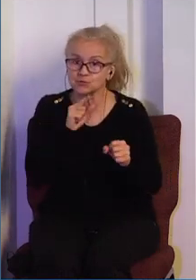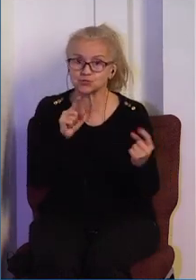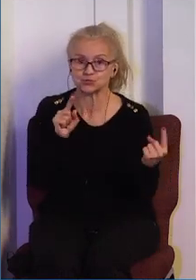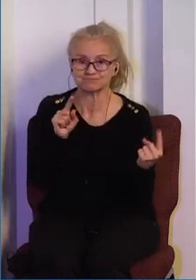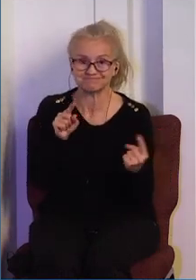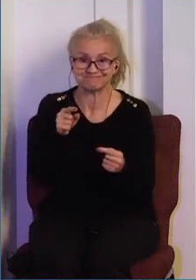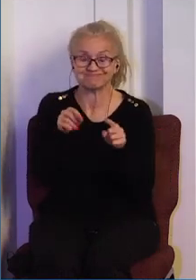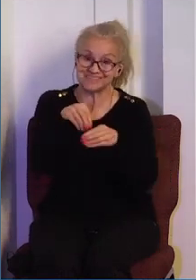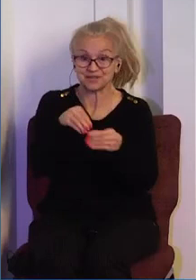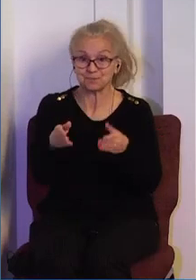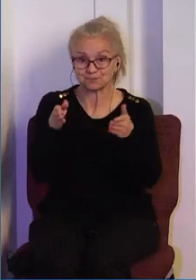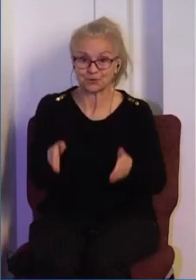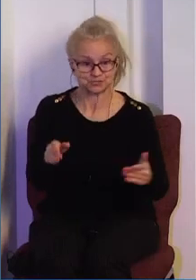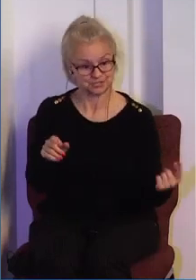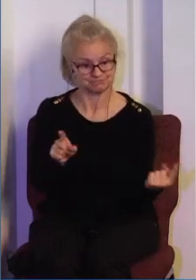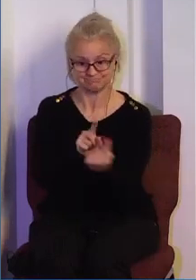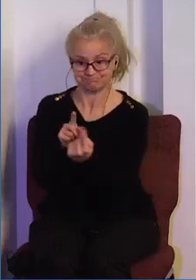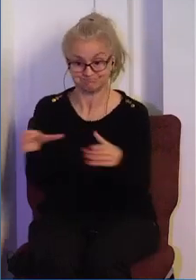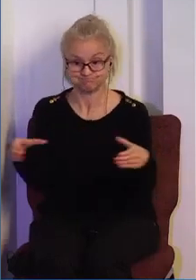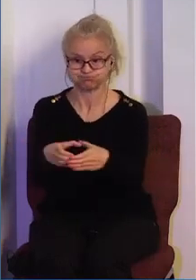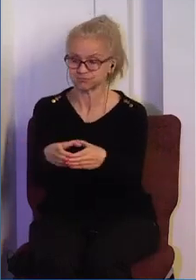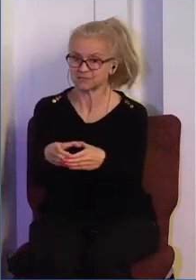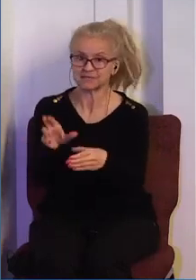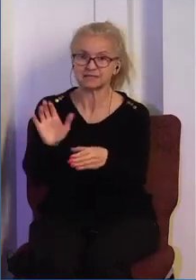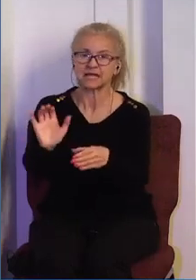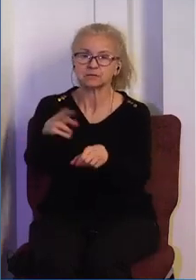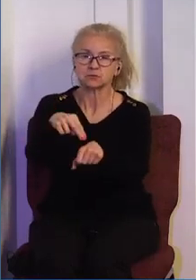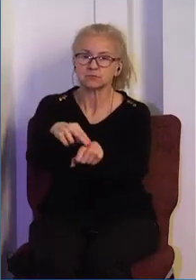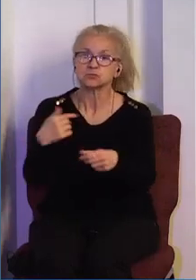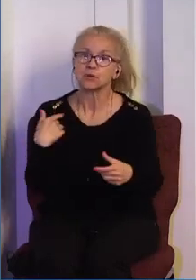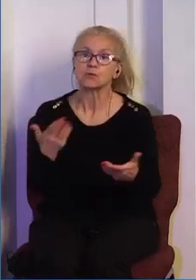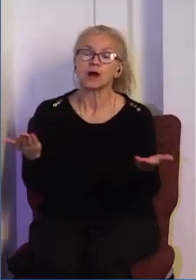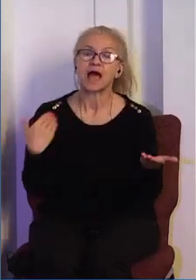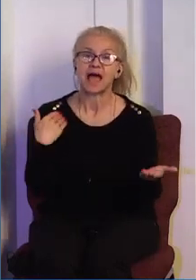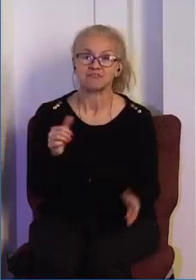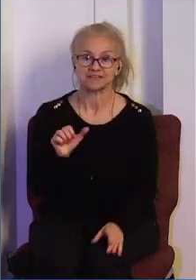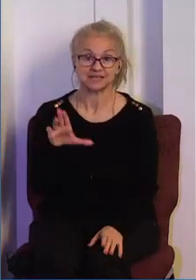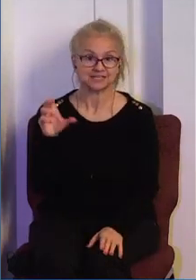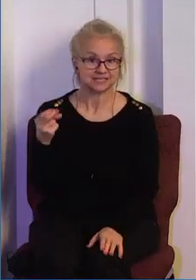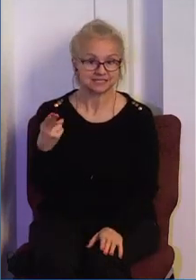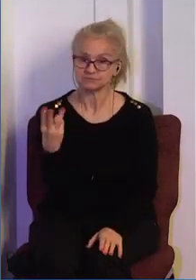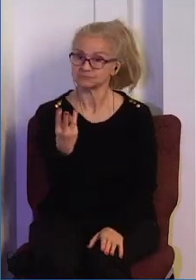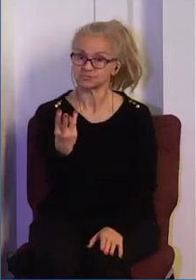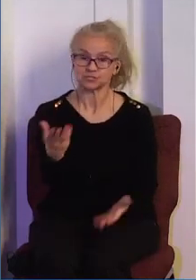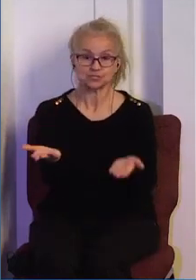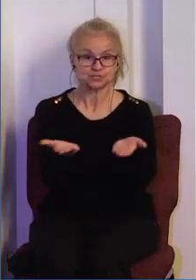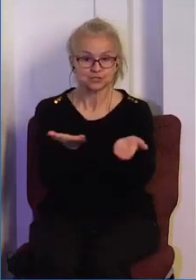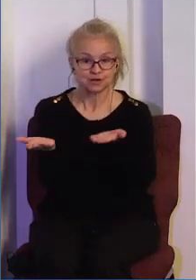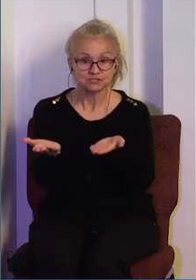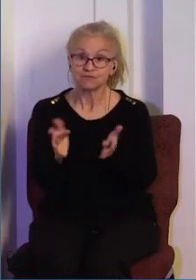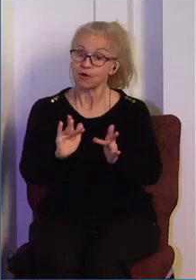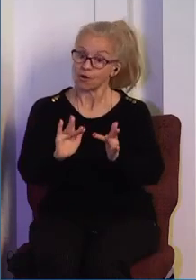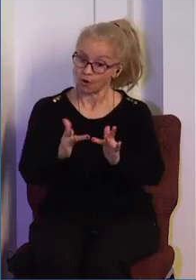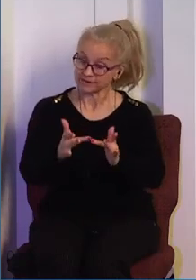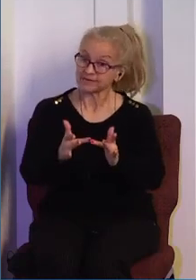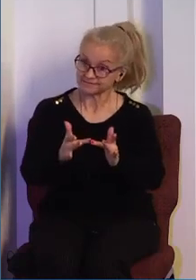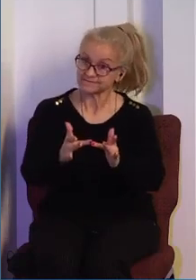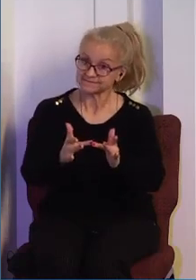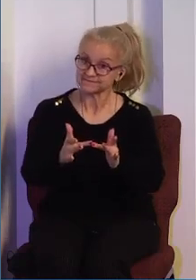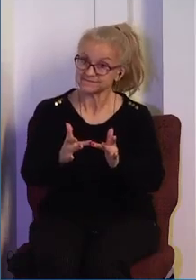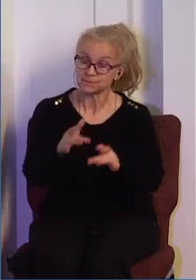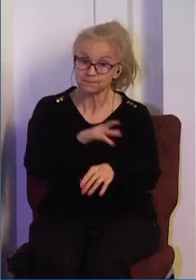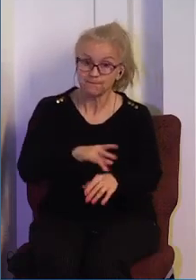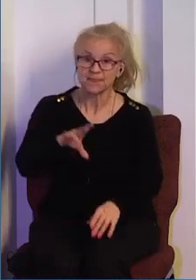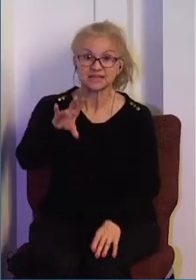in person the way we usually do. So we will have an Ash Wednesday service online at